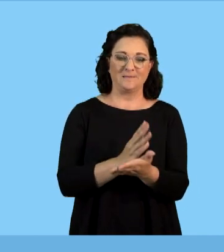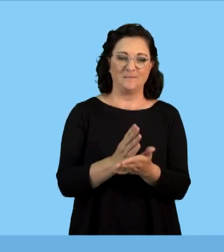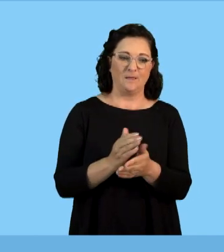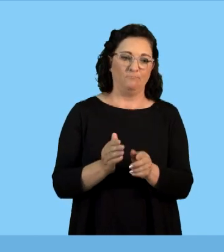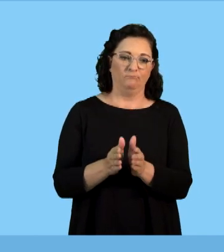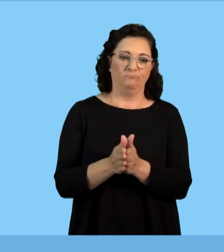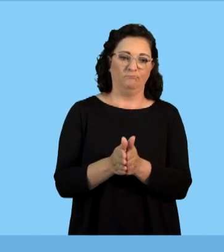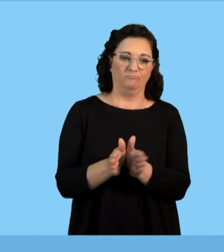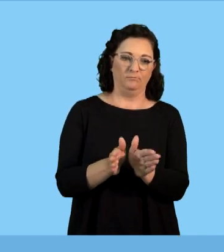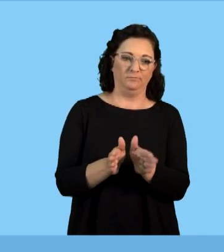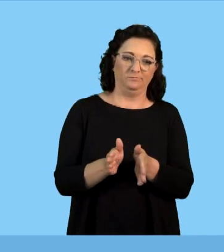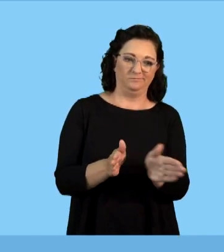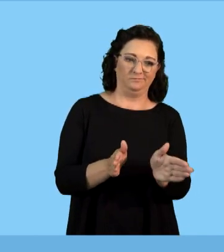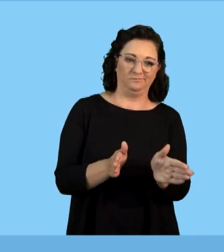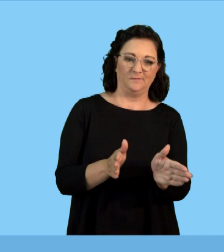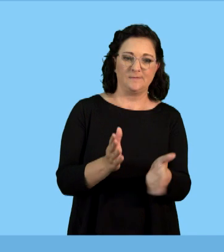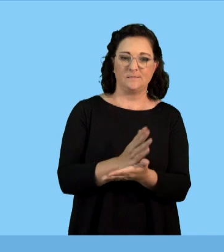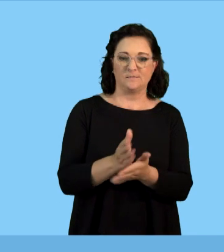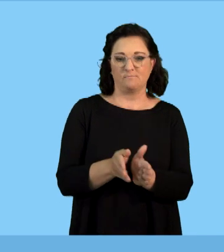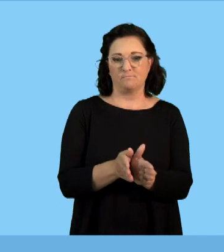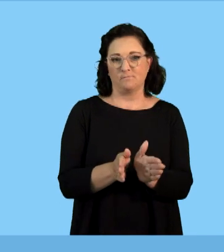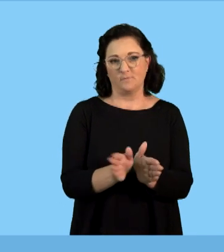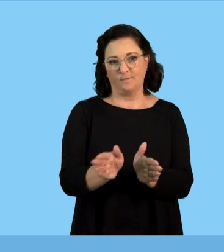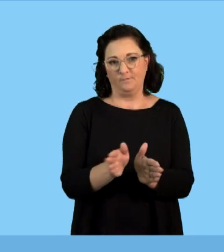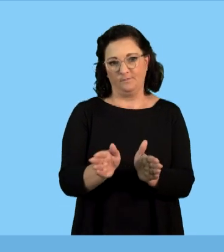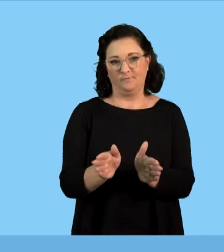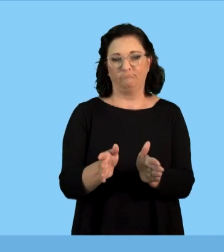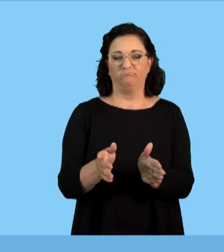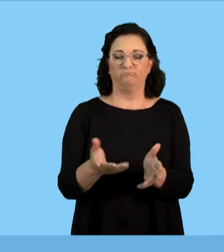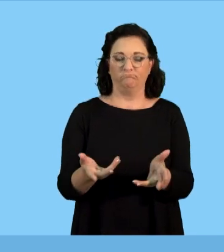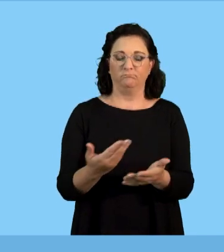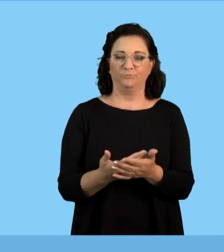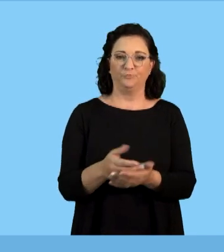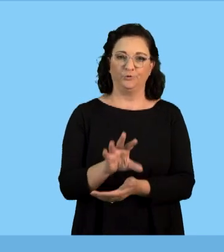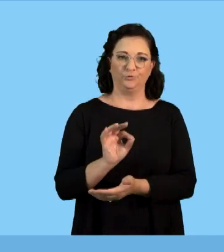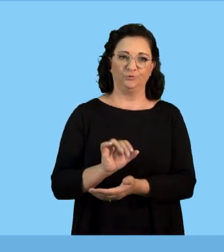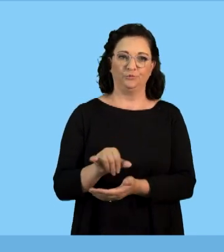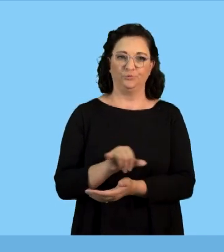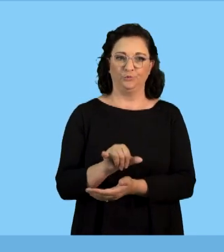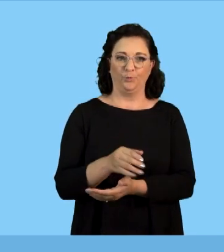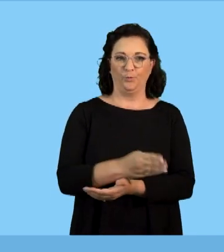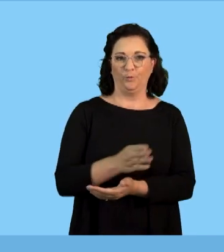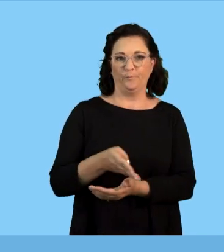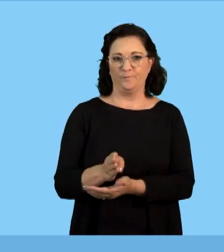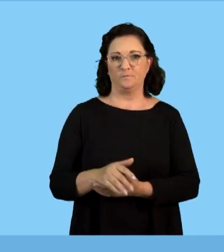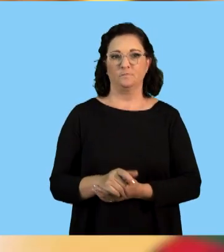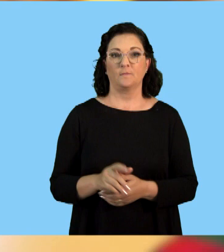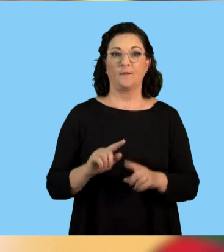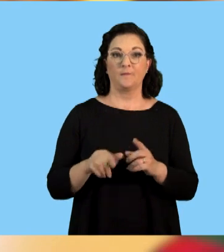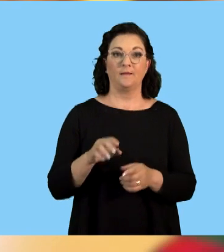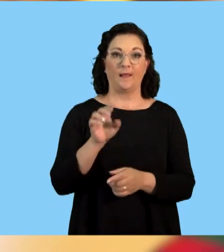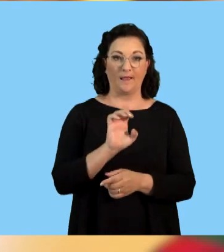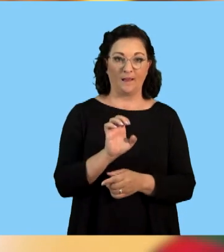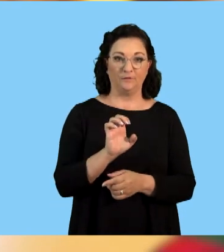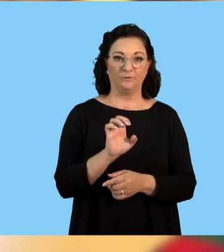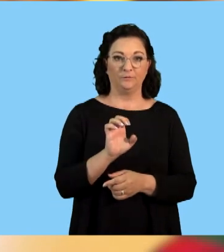to use this path, and the other electrons are going to use the other path. However, the number